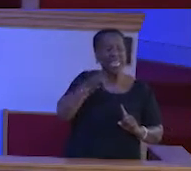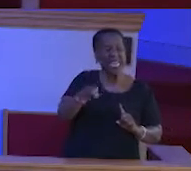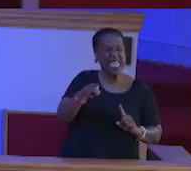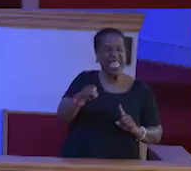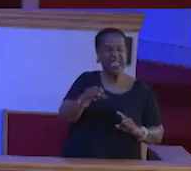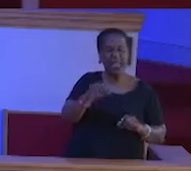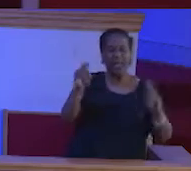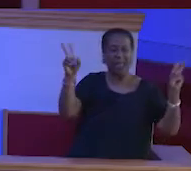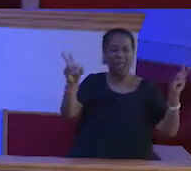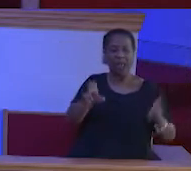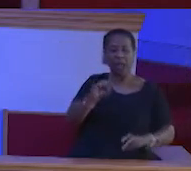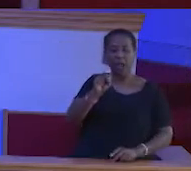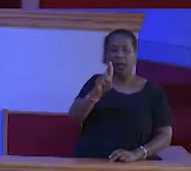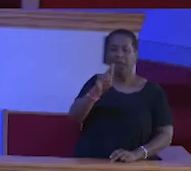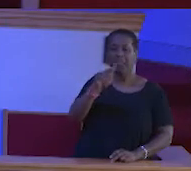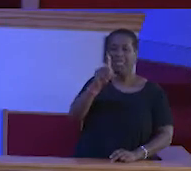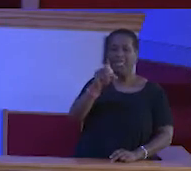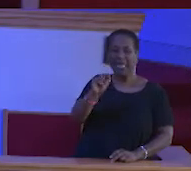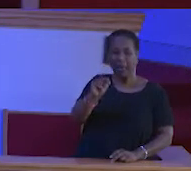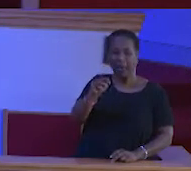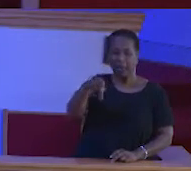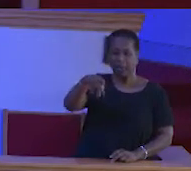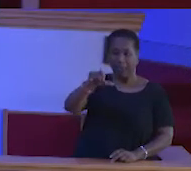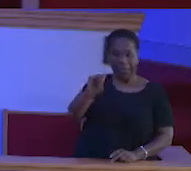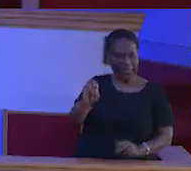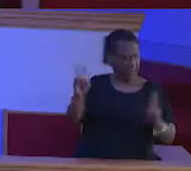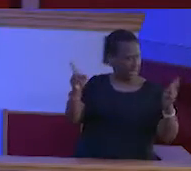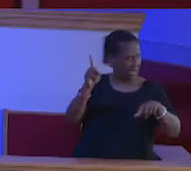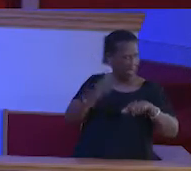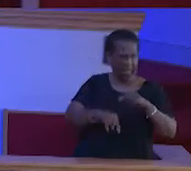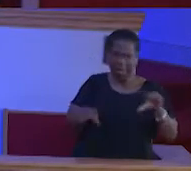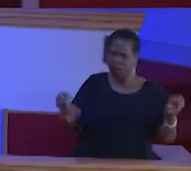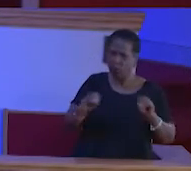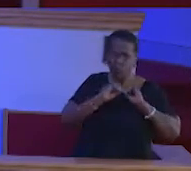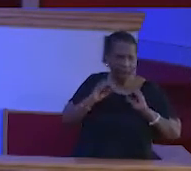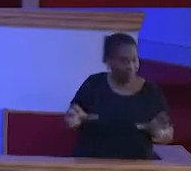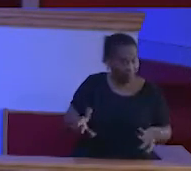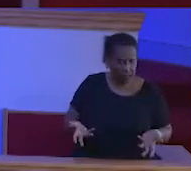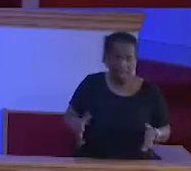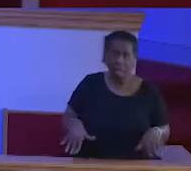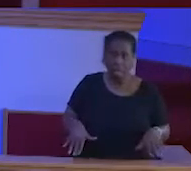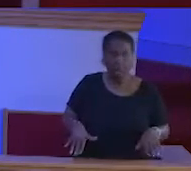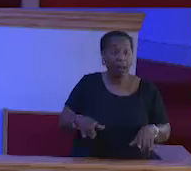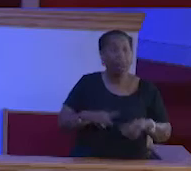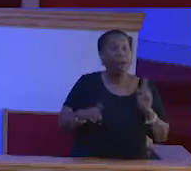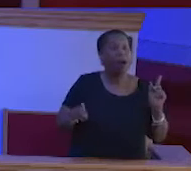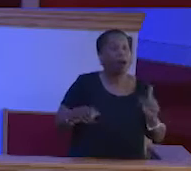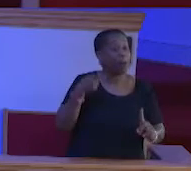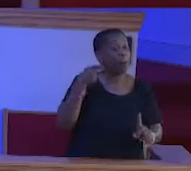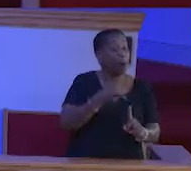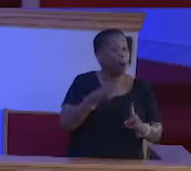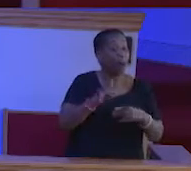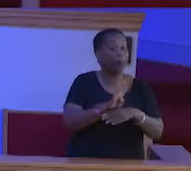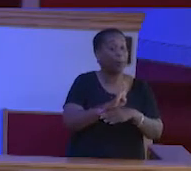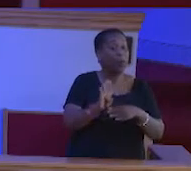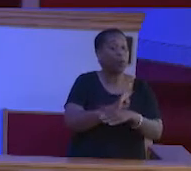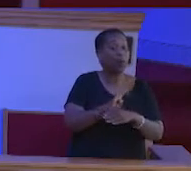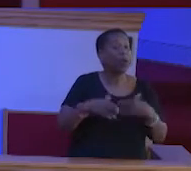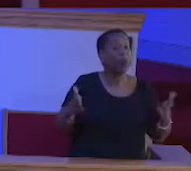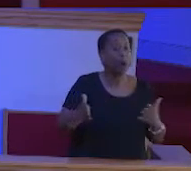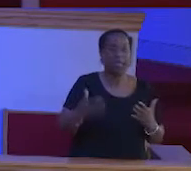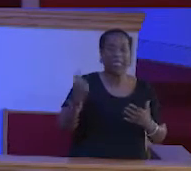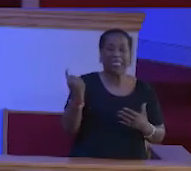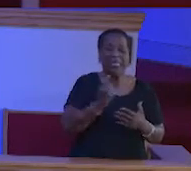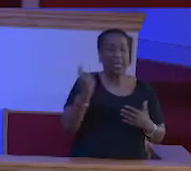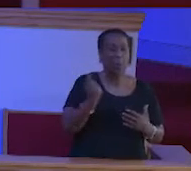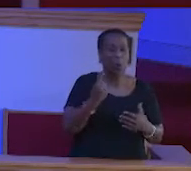sunken place, he can't do anything about it. But the point of the movie is that